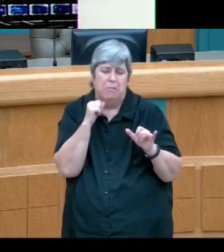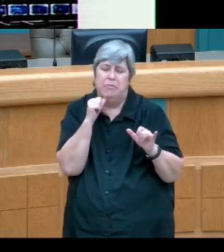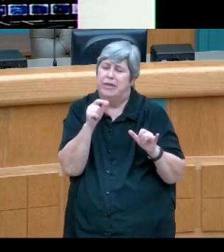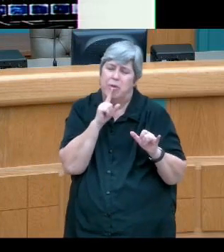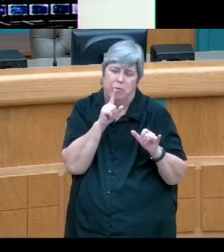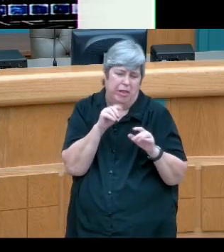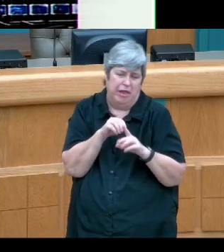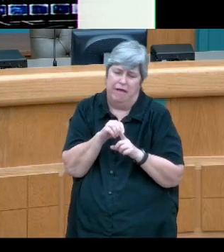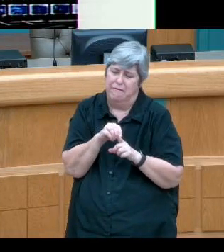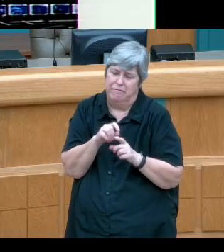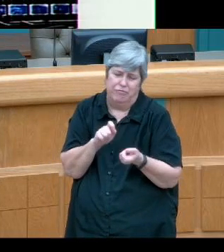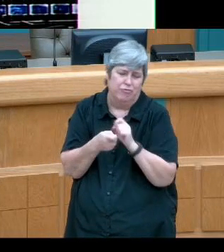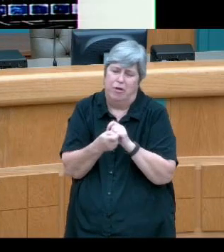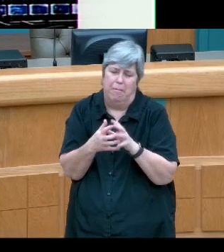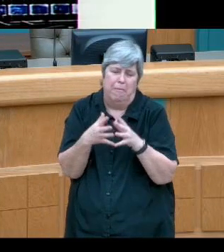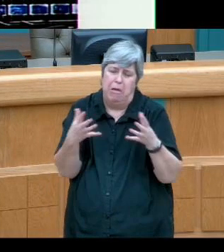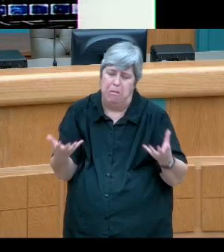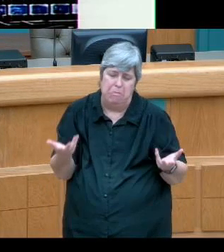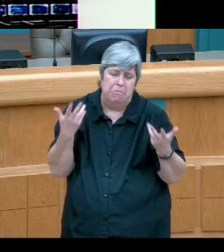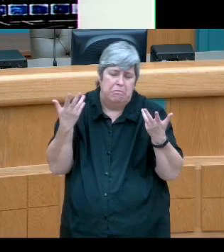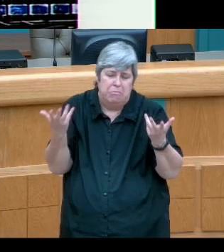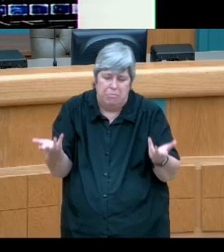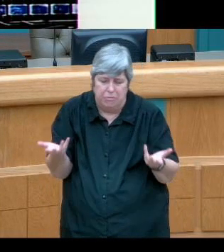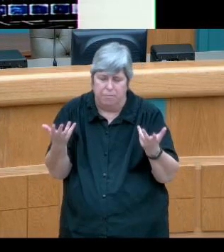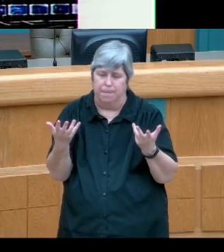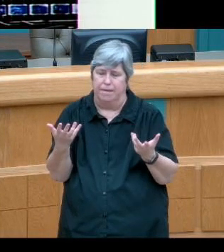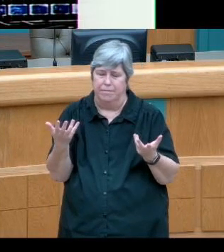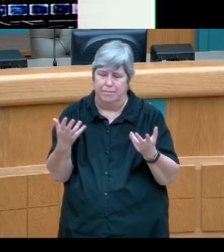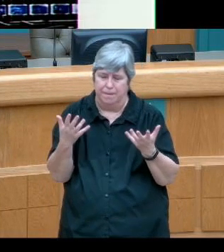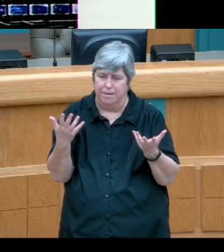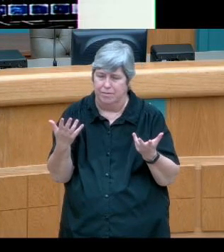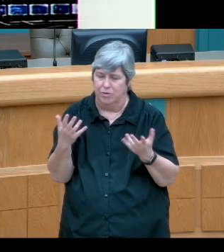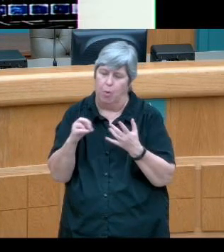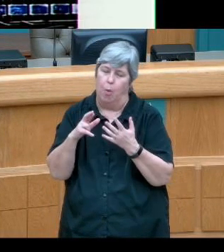at all of rolling back a particular